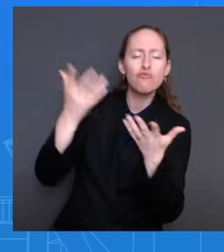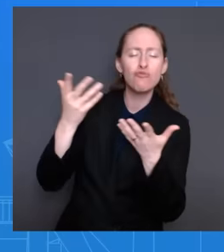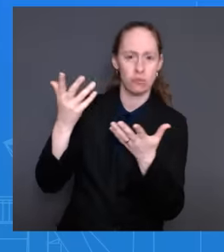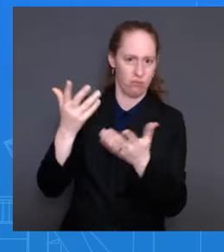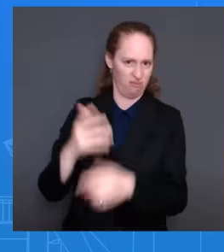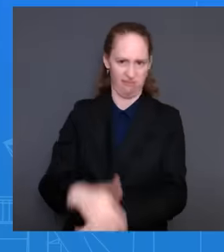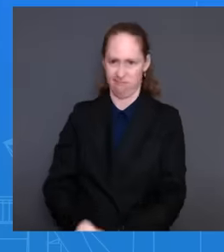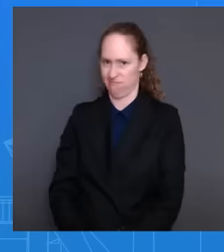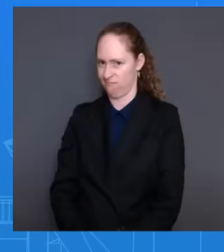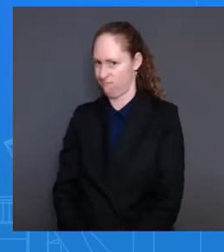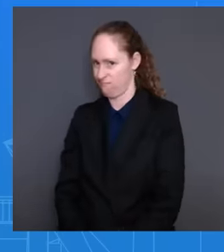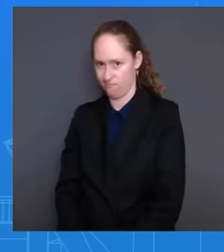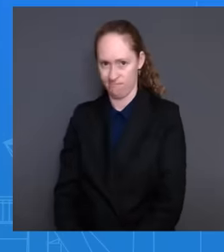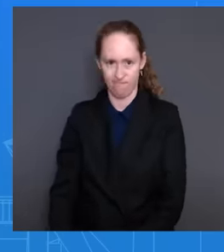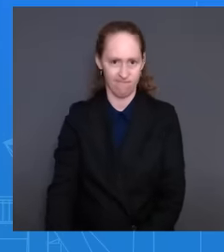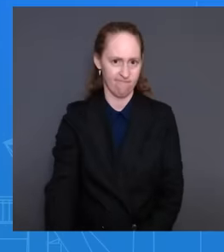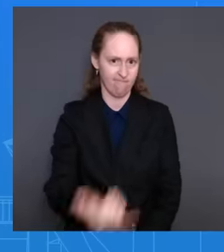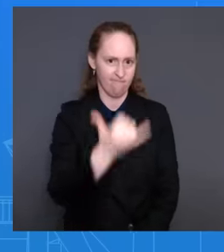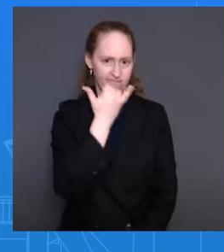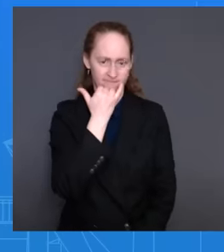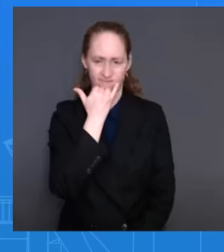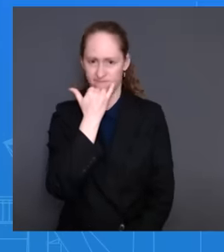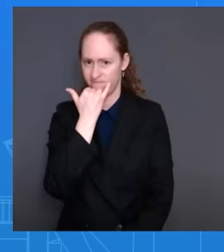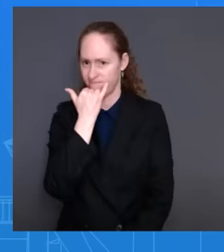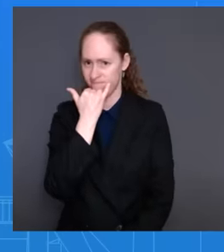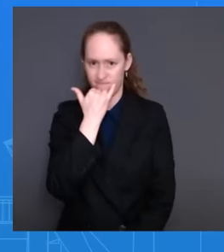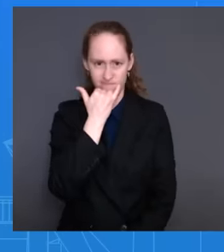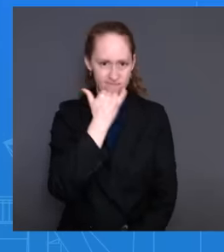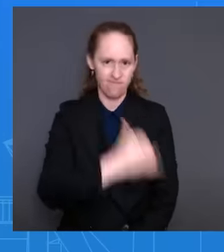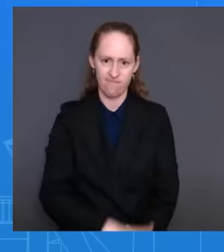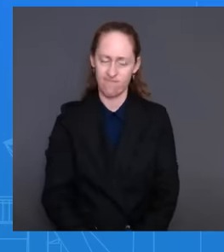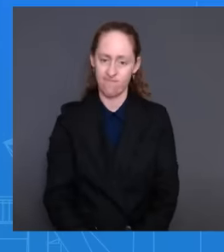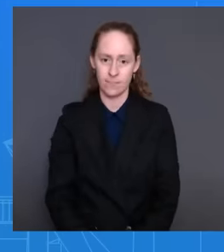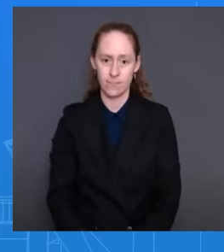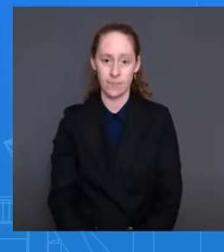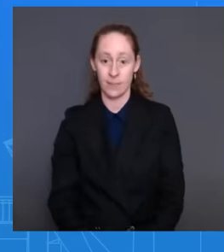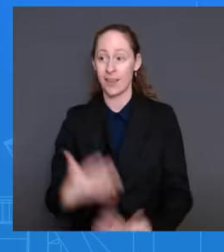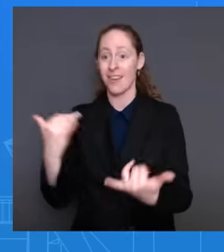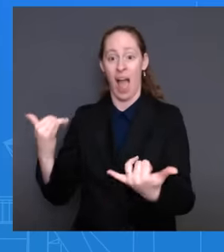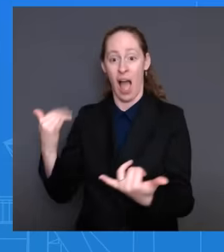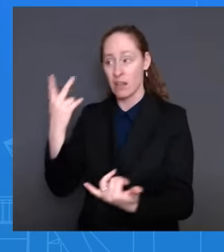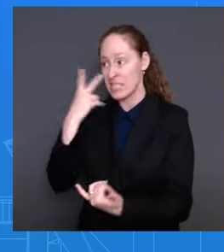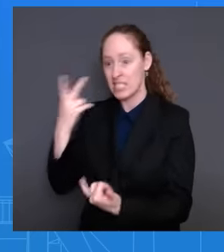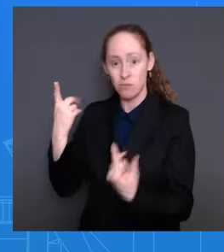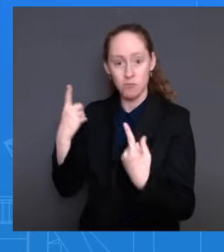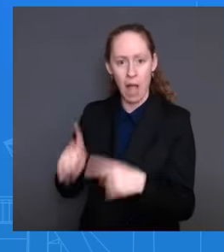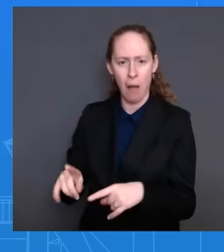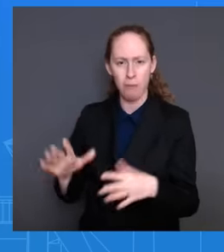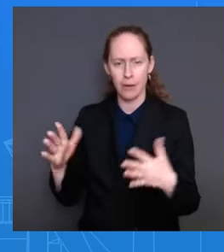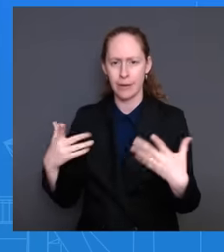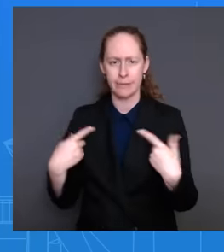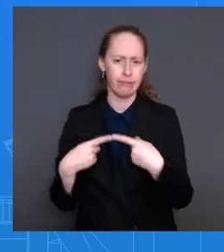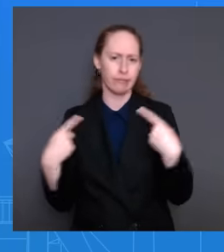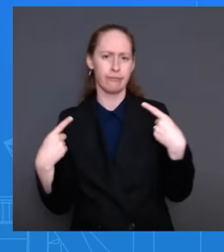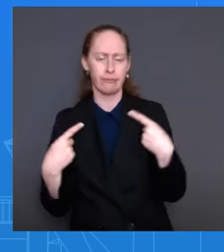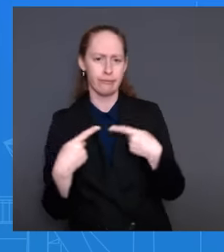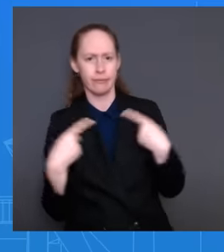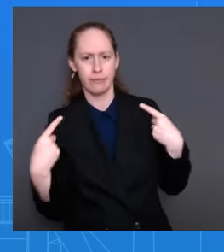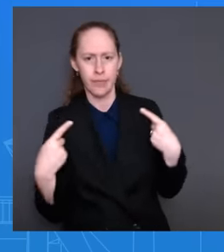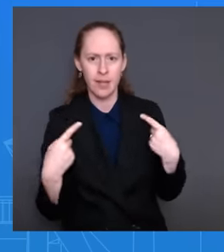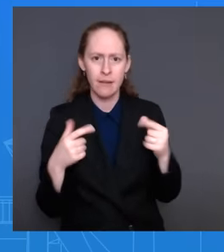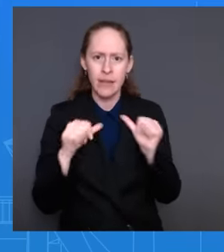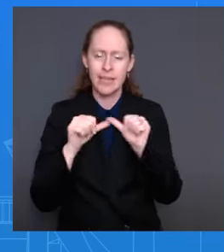significantly. Does he still believe that there are 10 Republican senators willing to vote on some measure of gun